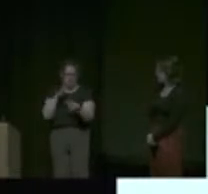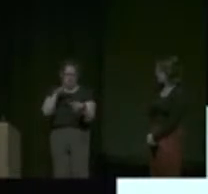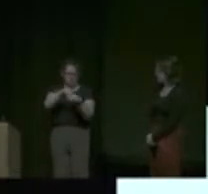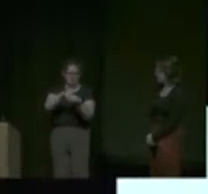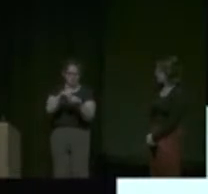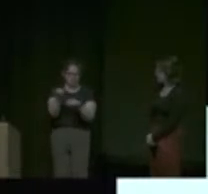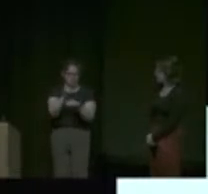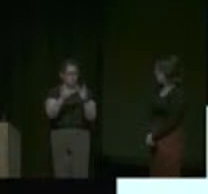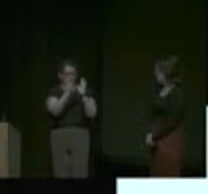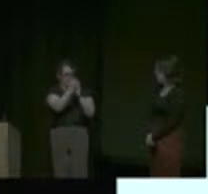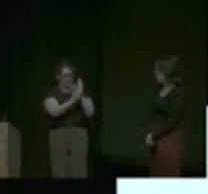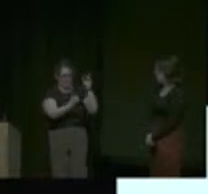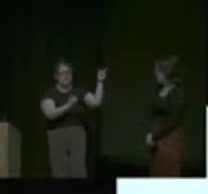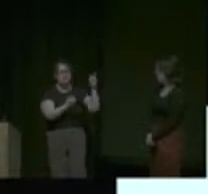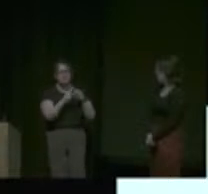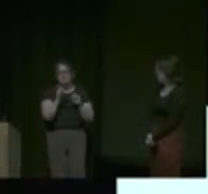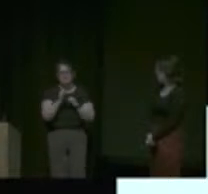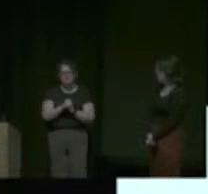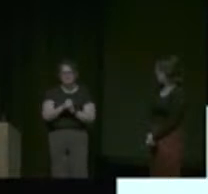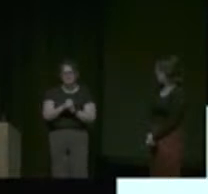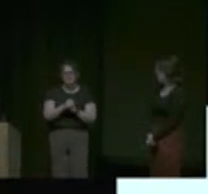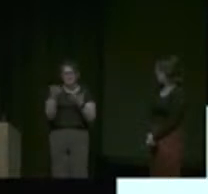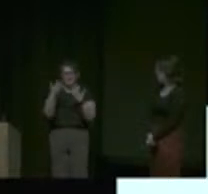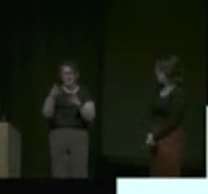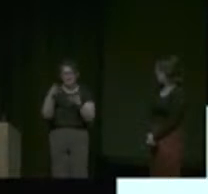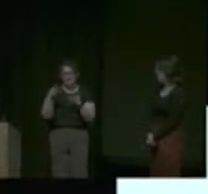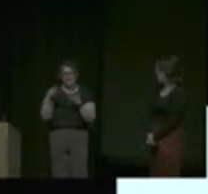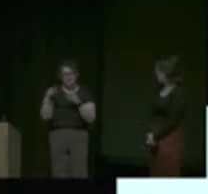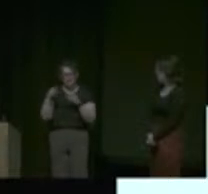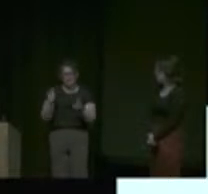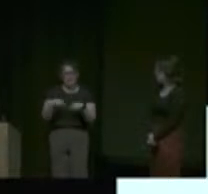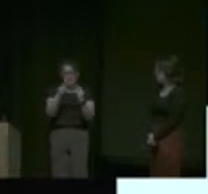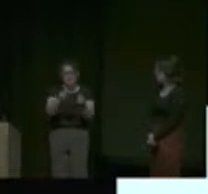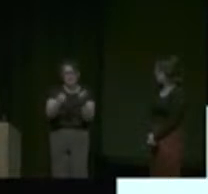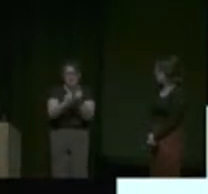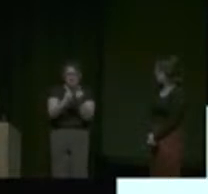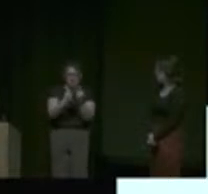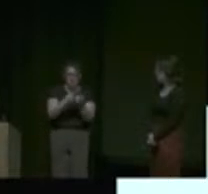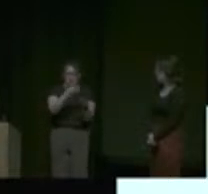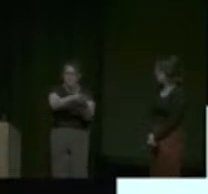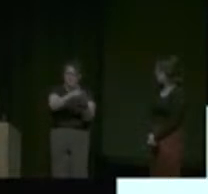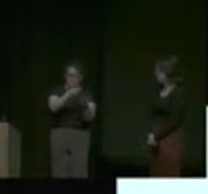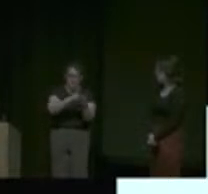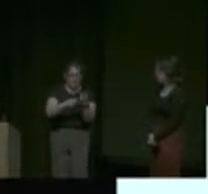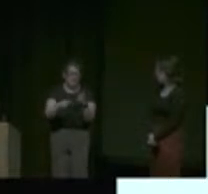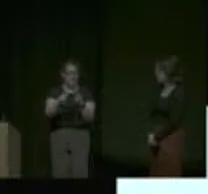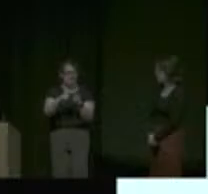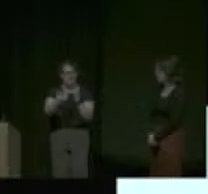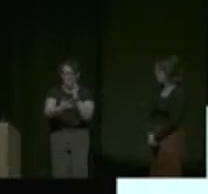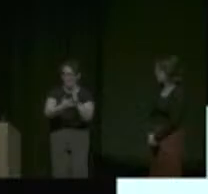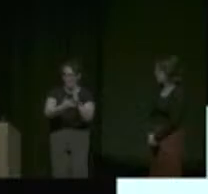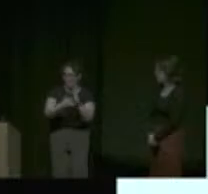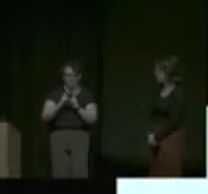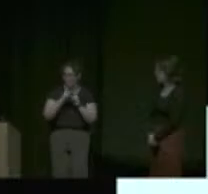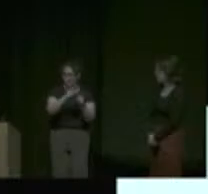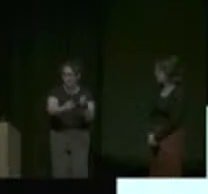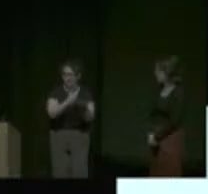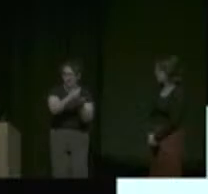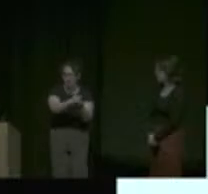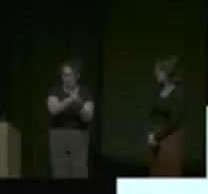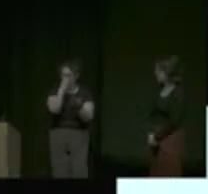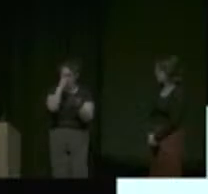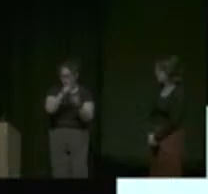there. And they have provided support, whether it be cash contributions, again, technical contributions for the